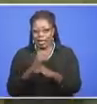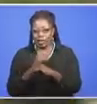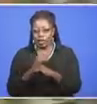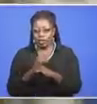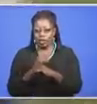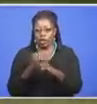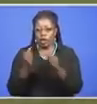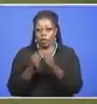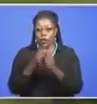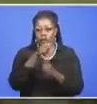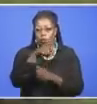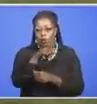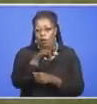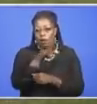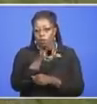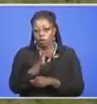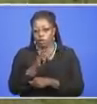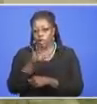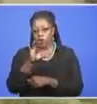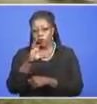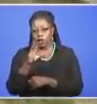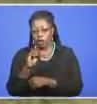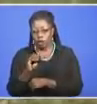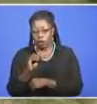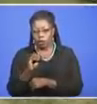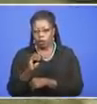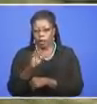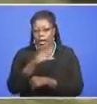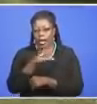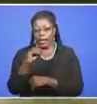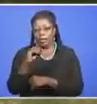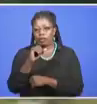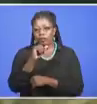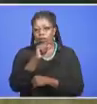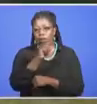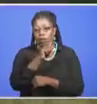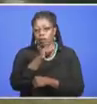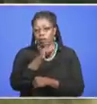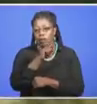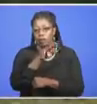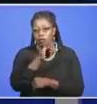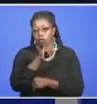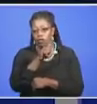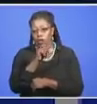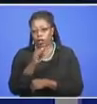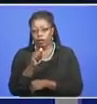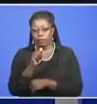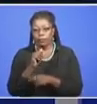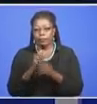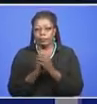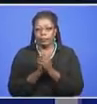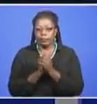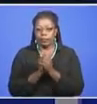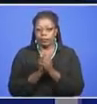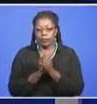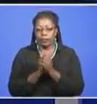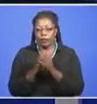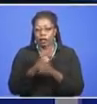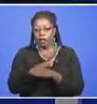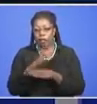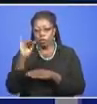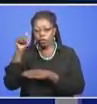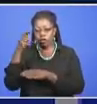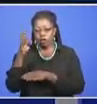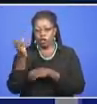Rico, New Zealand, and Australia. For ZN Total Sports, I'm Charles Fisher. The board of directors of the